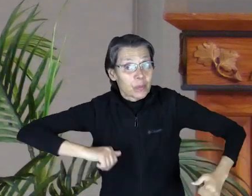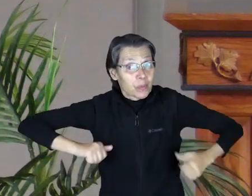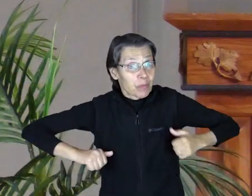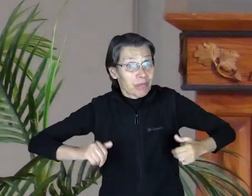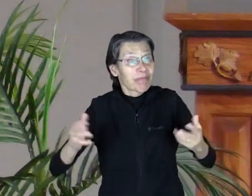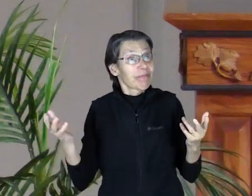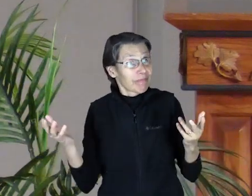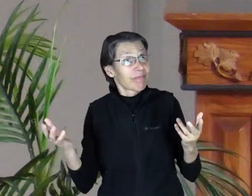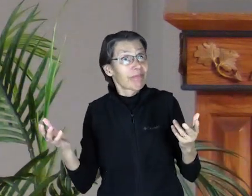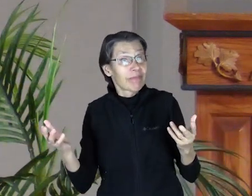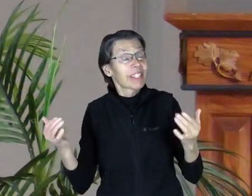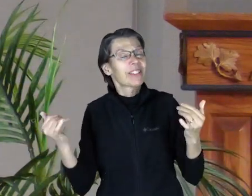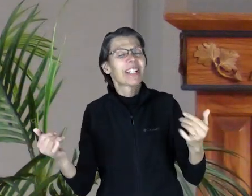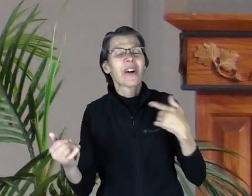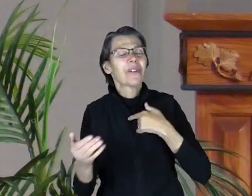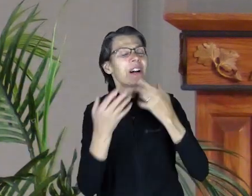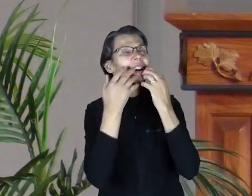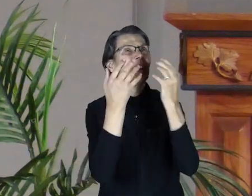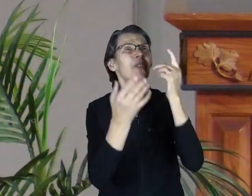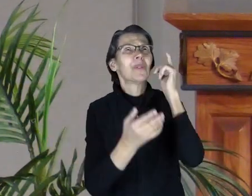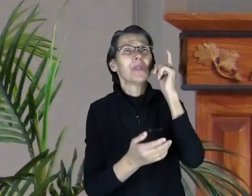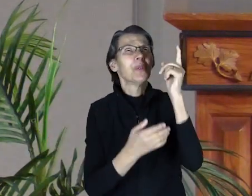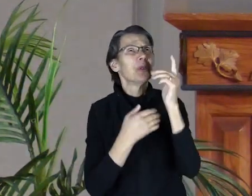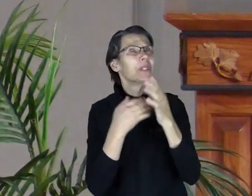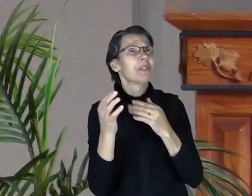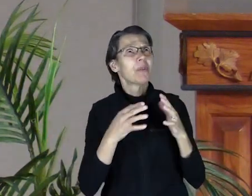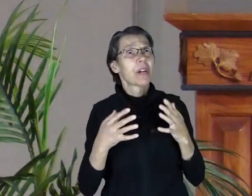frightened, mournful, and sick.